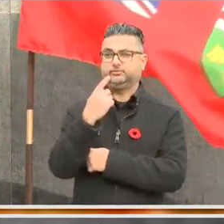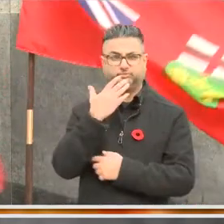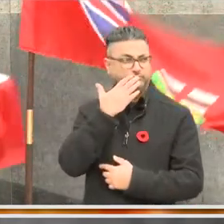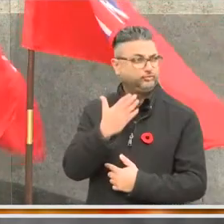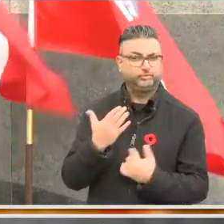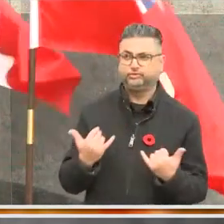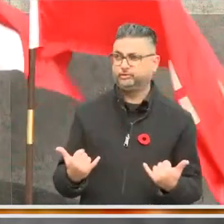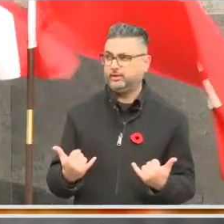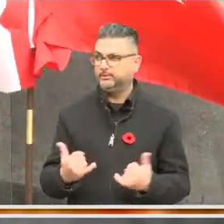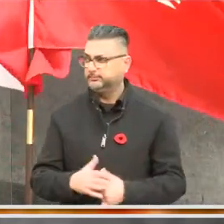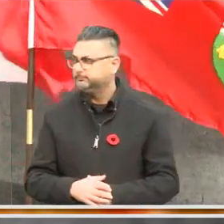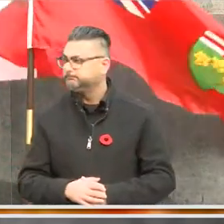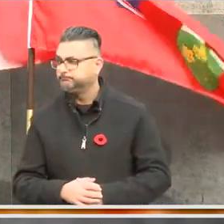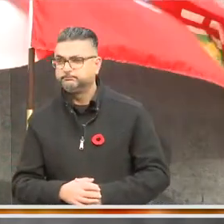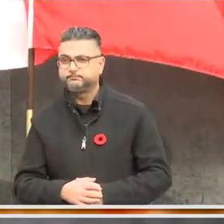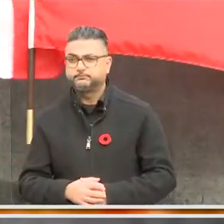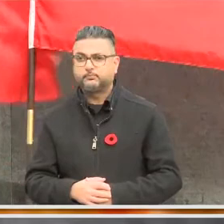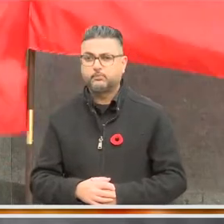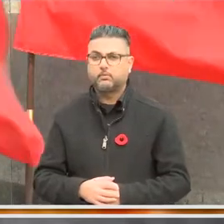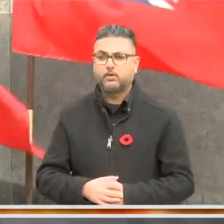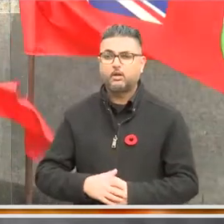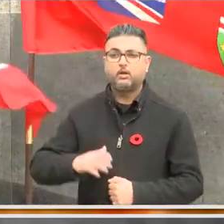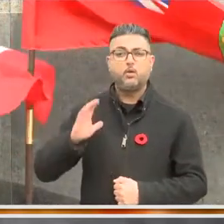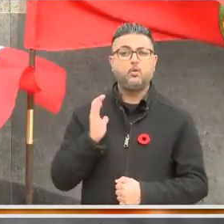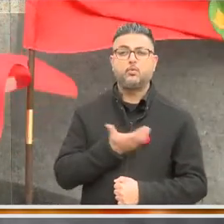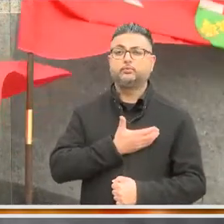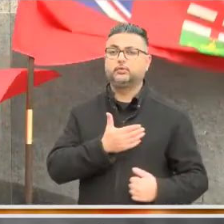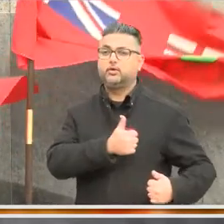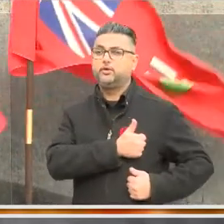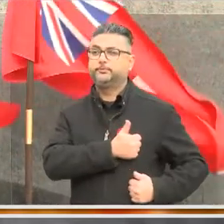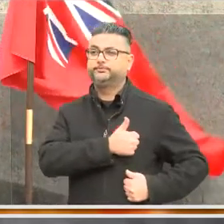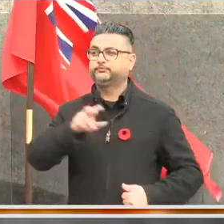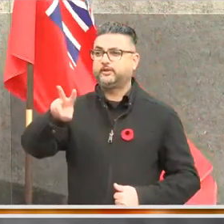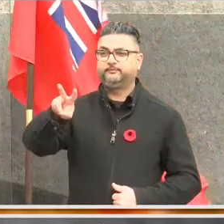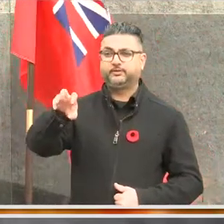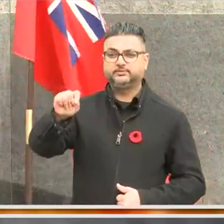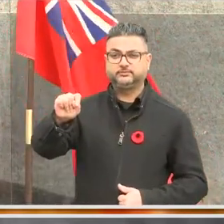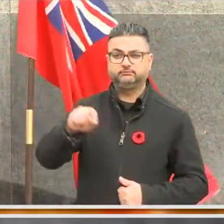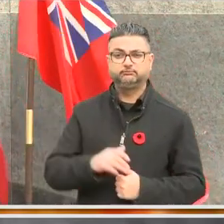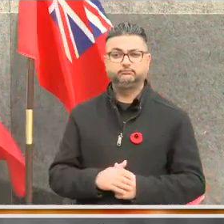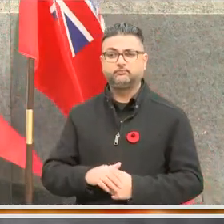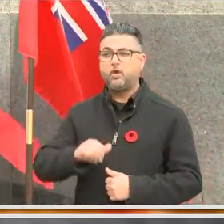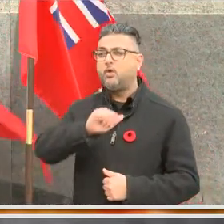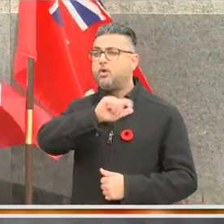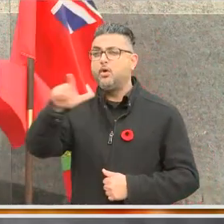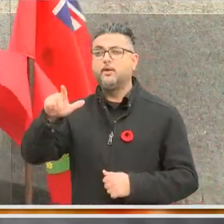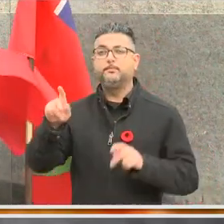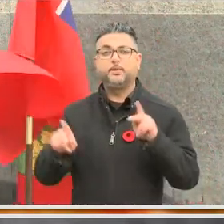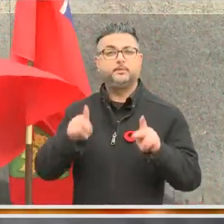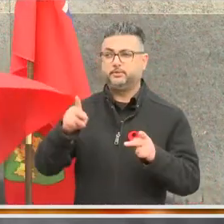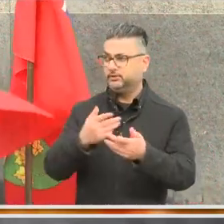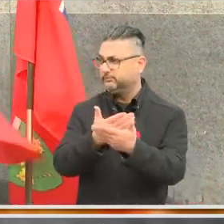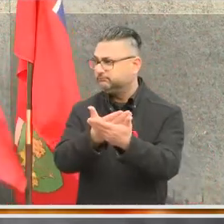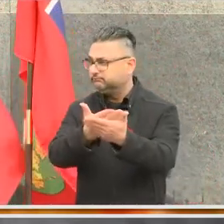Kinajamagnishuk, all veterans. Nashtabin Dawzajik, all the citizens. And our honorable leaders